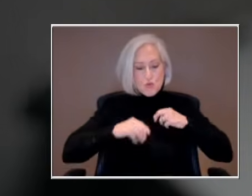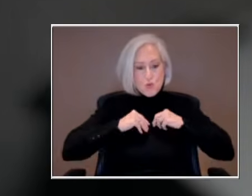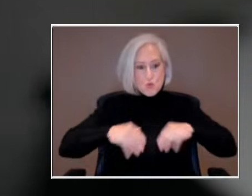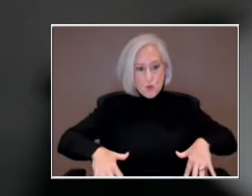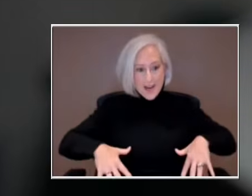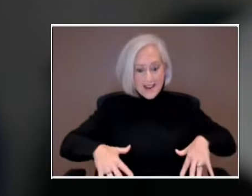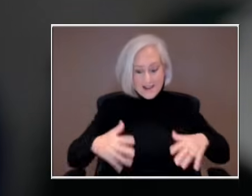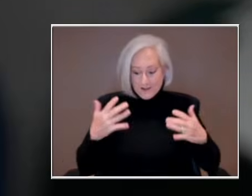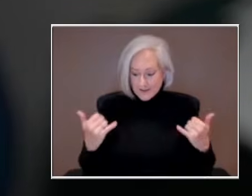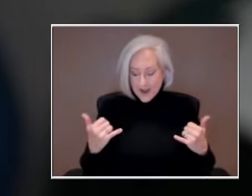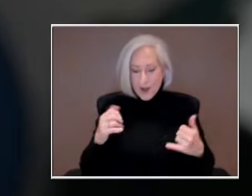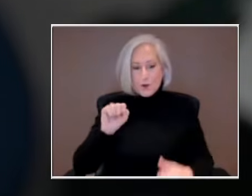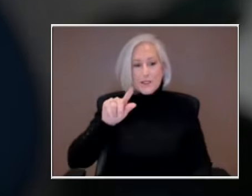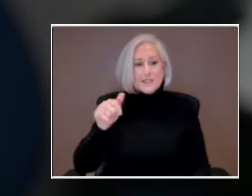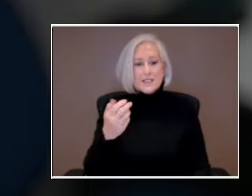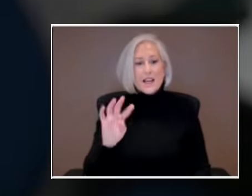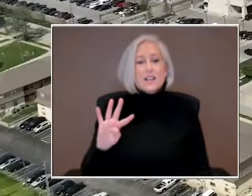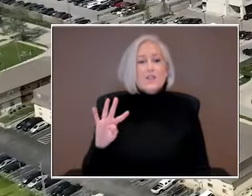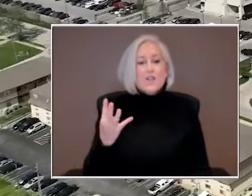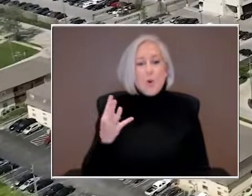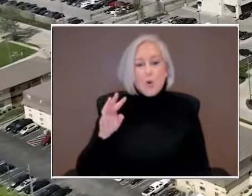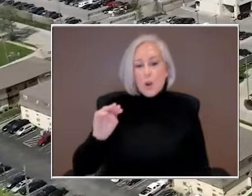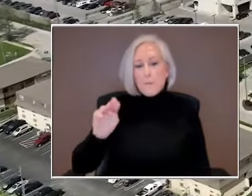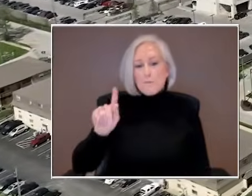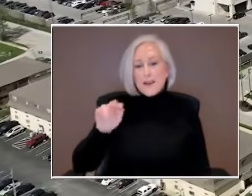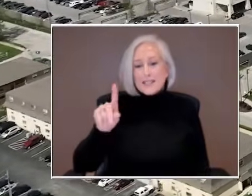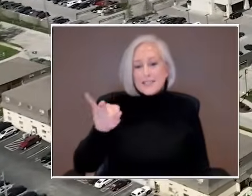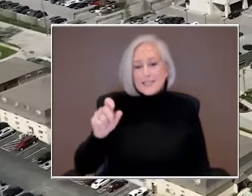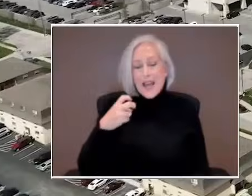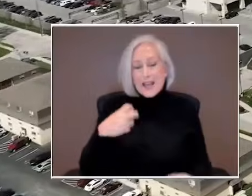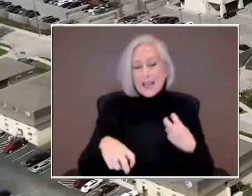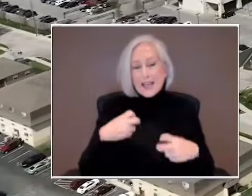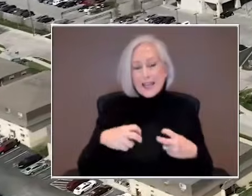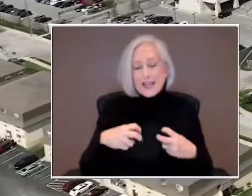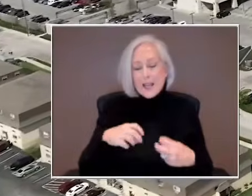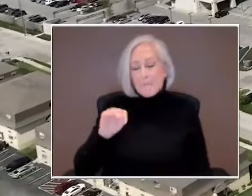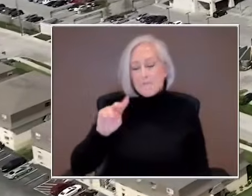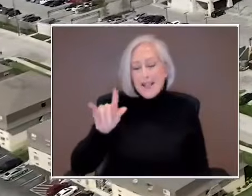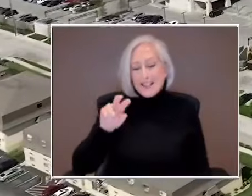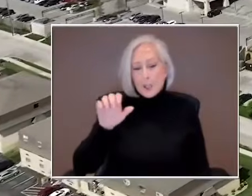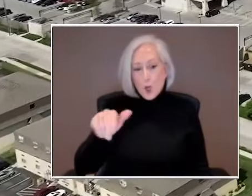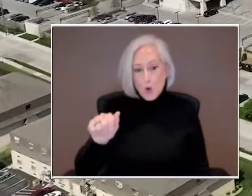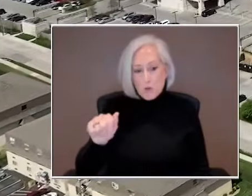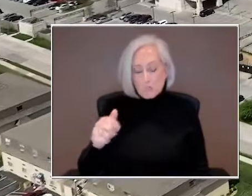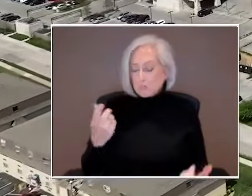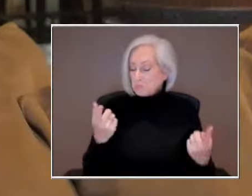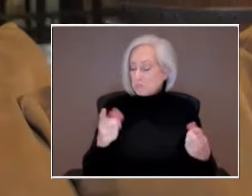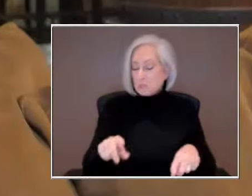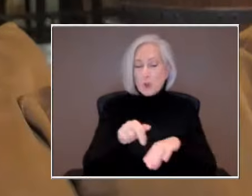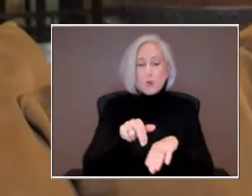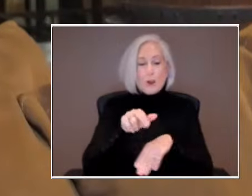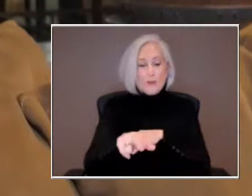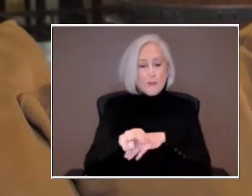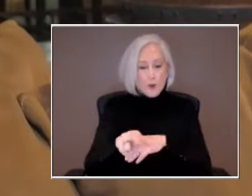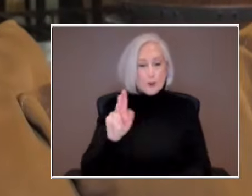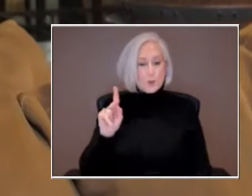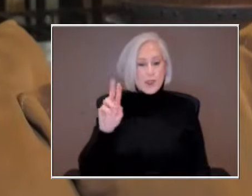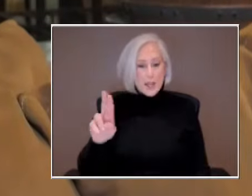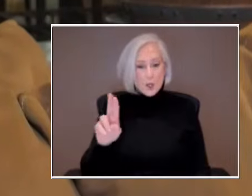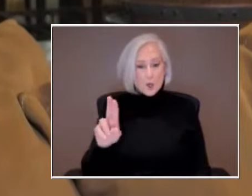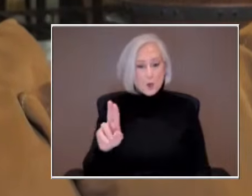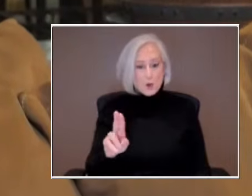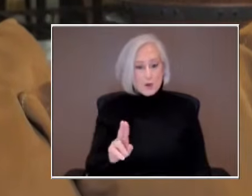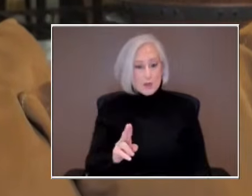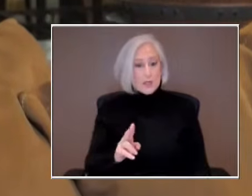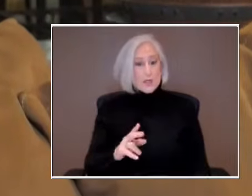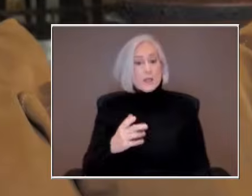metastatic melanoma. He was referred to the University of Kansas Cancer Center. So there's a tumor on the cerebellum at the back of my head, and